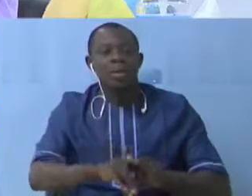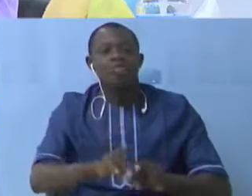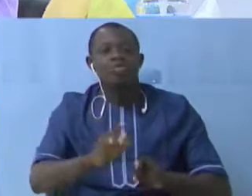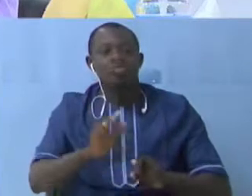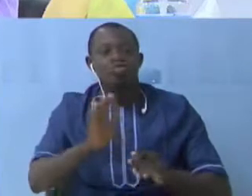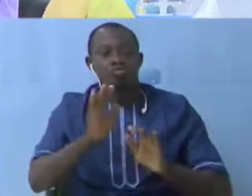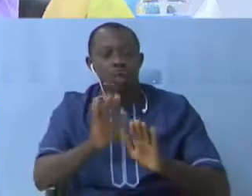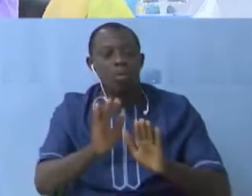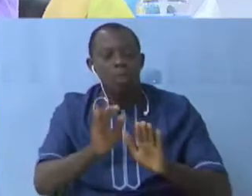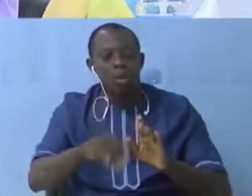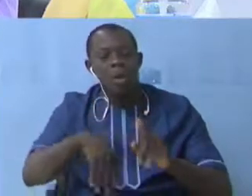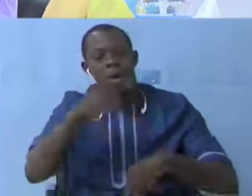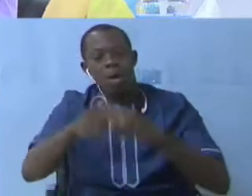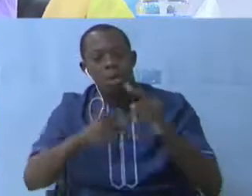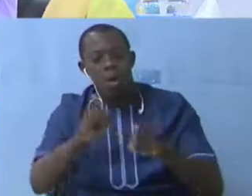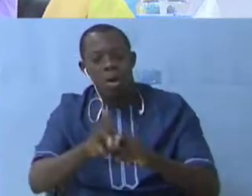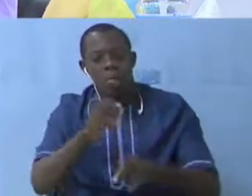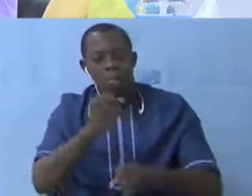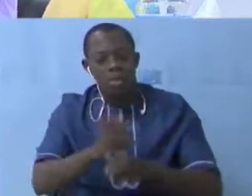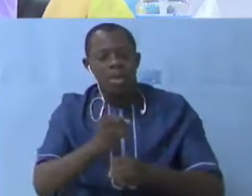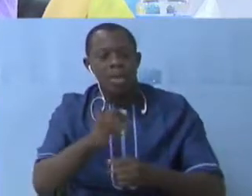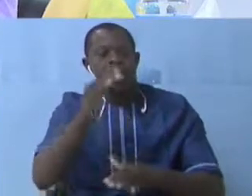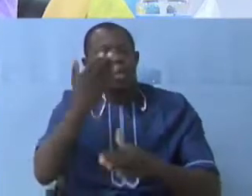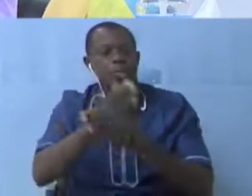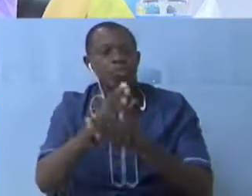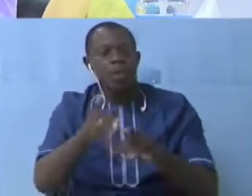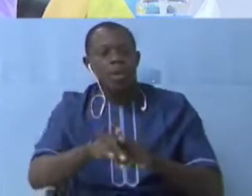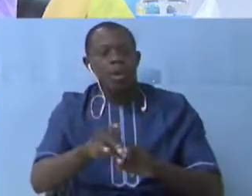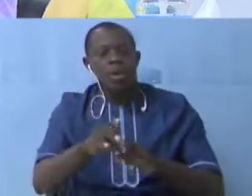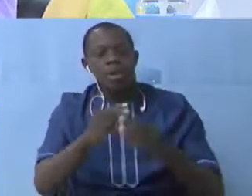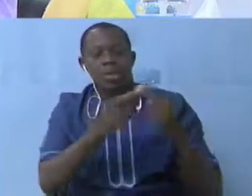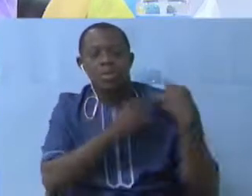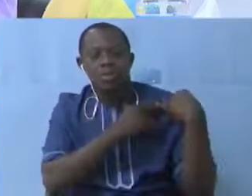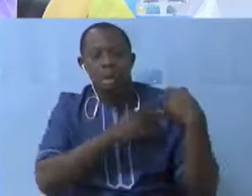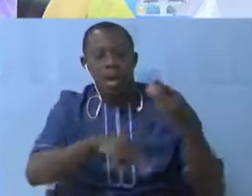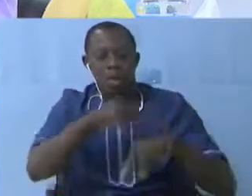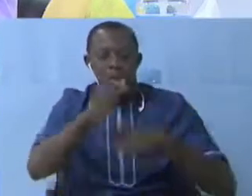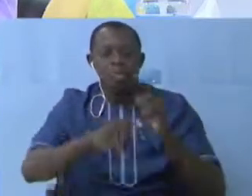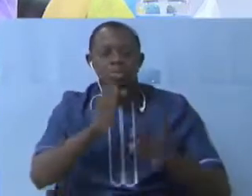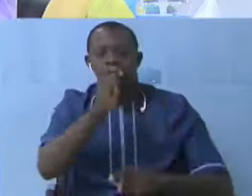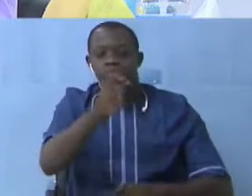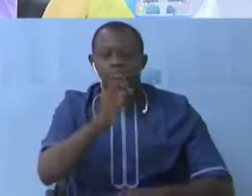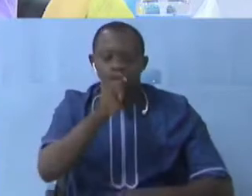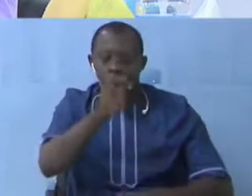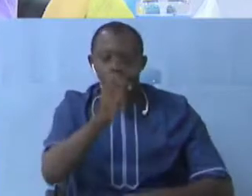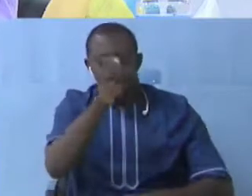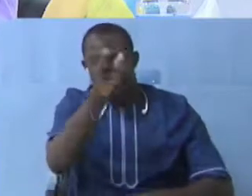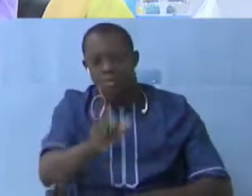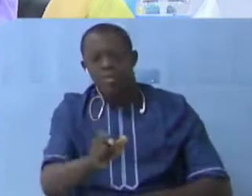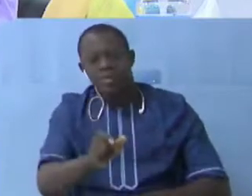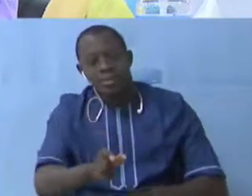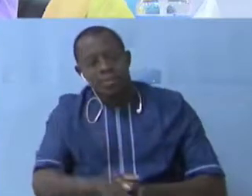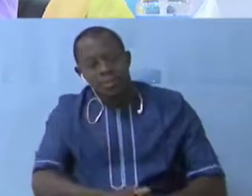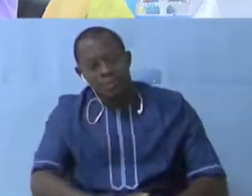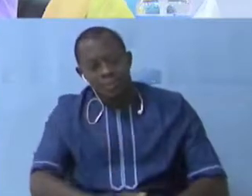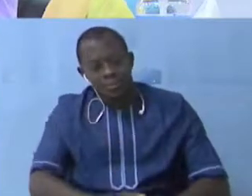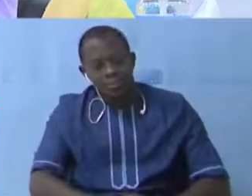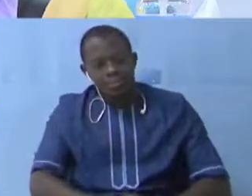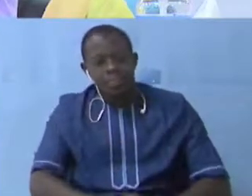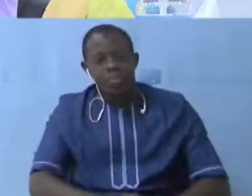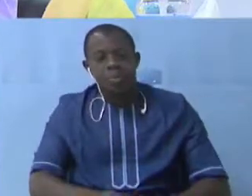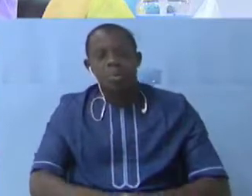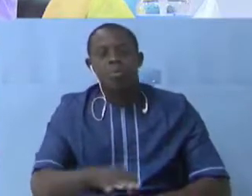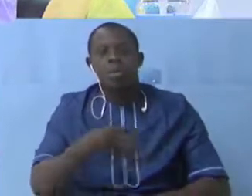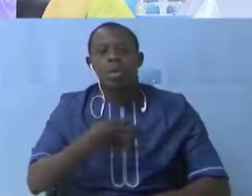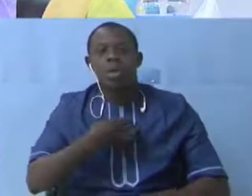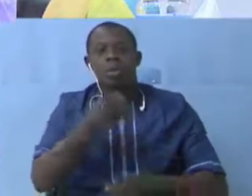journalists. moo nekkoon nag pour dal di gund xatal nag lii taxawaay woy taskati xibaar yi. To